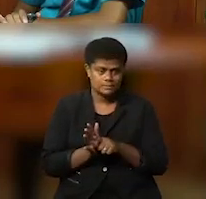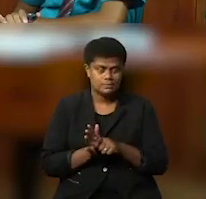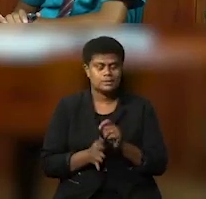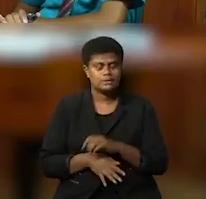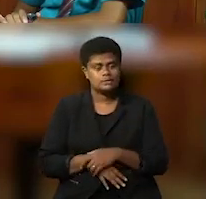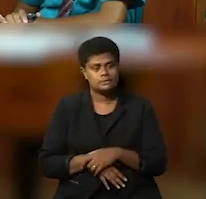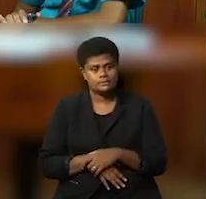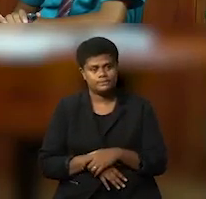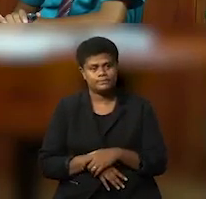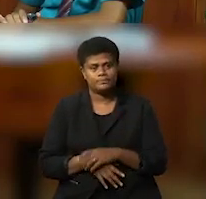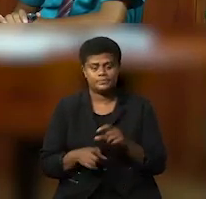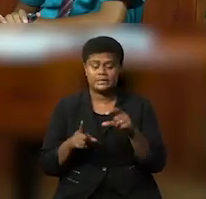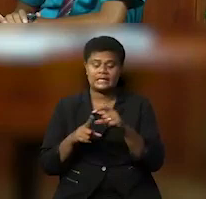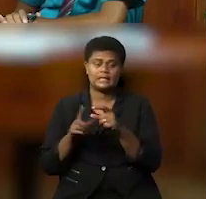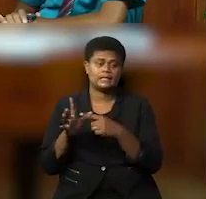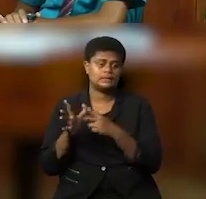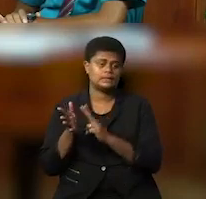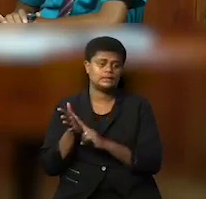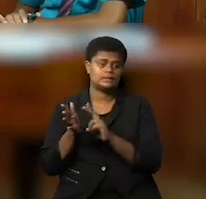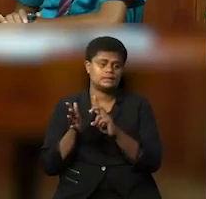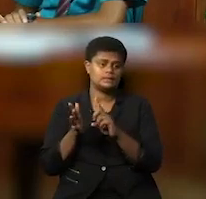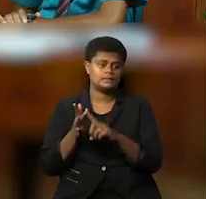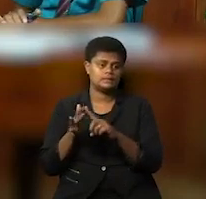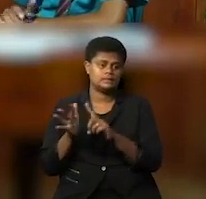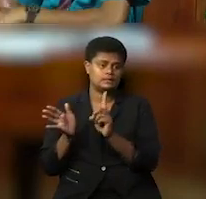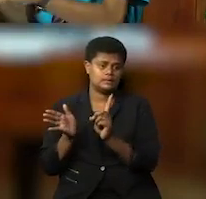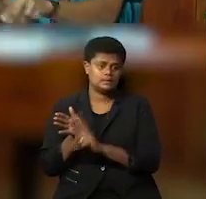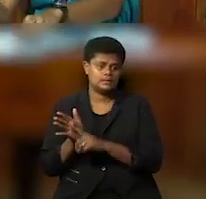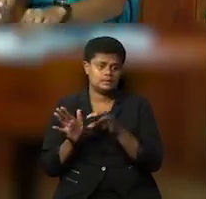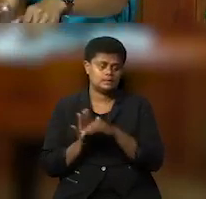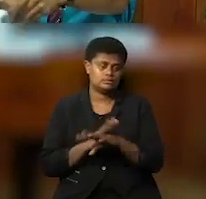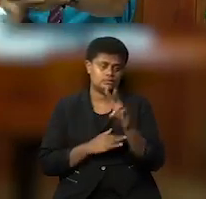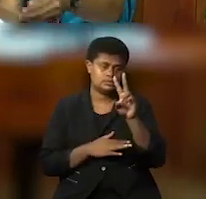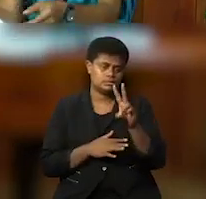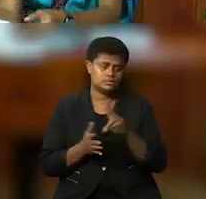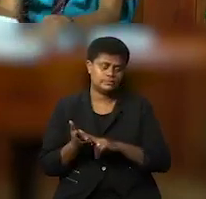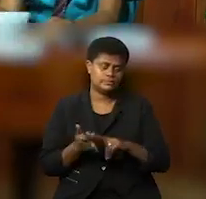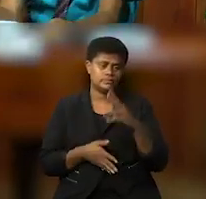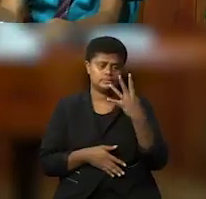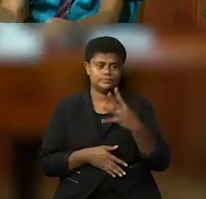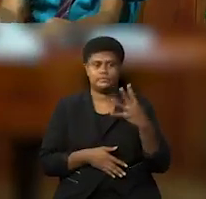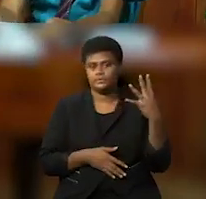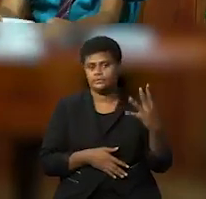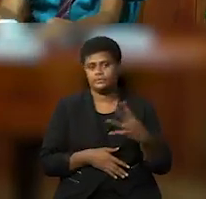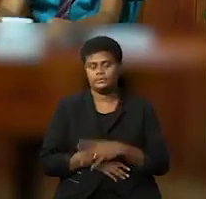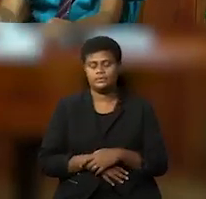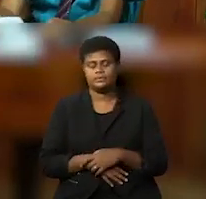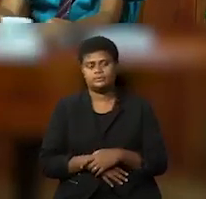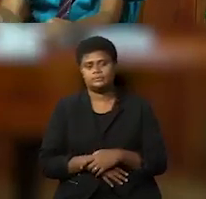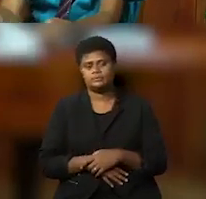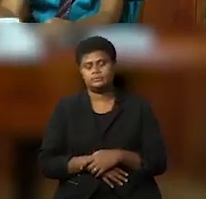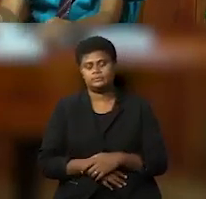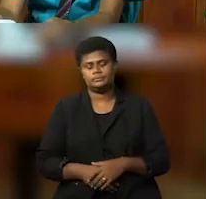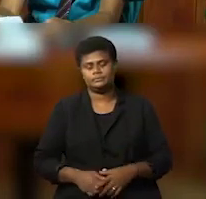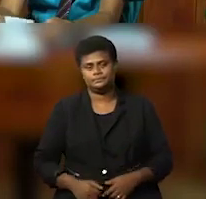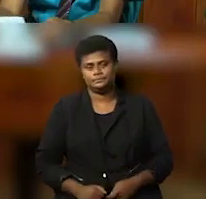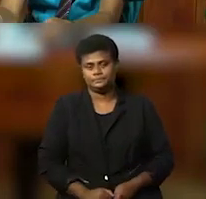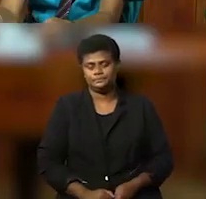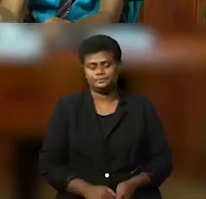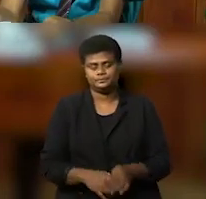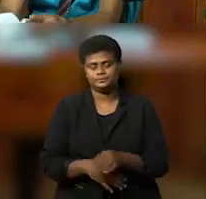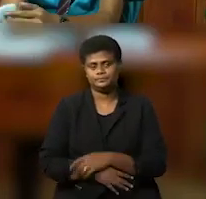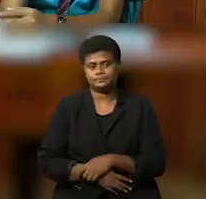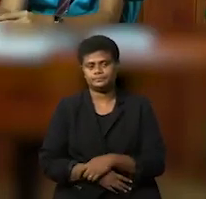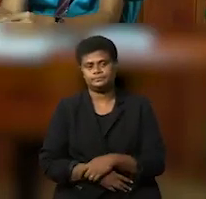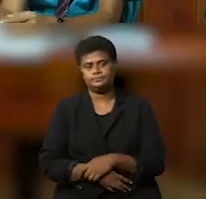we'll come to the New Testament. It's in Daniel chapter 2, Daniel chapter 2, verse 44. And let me